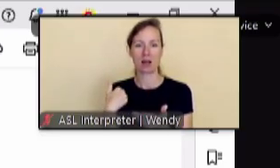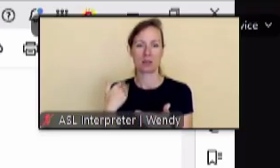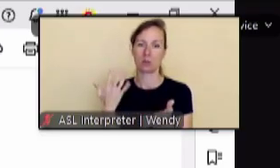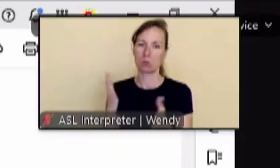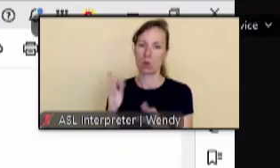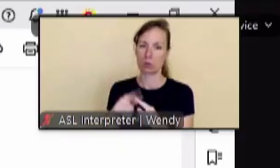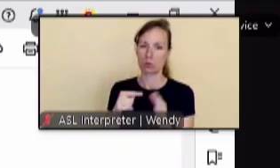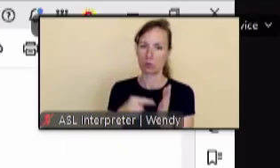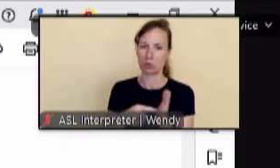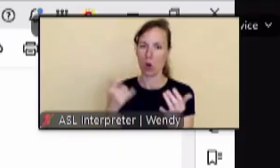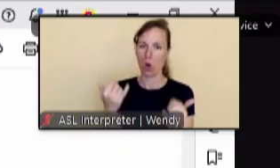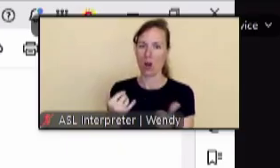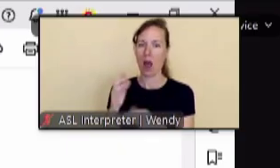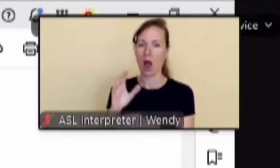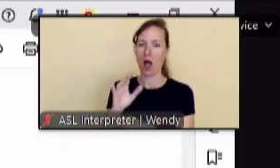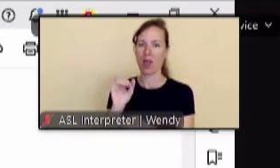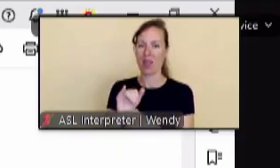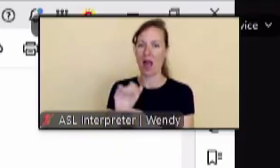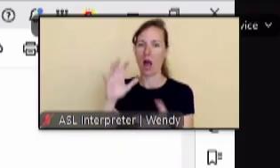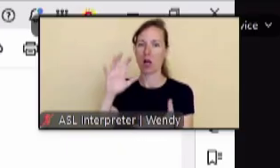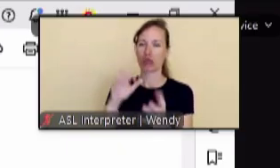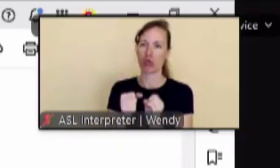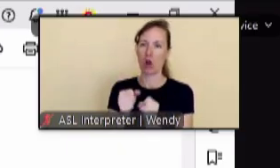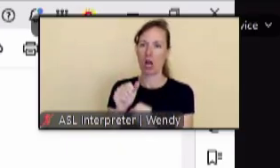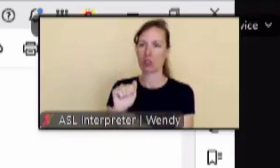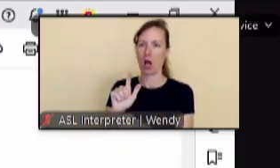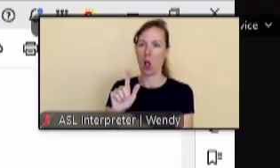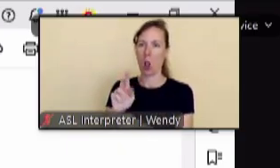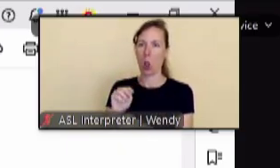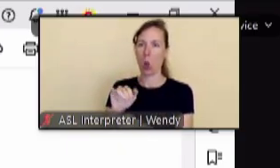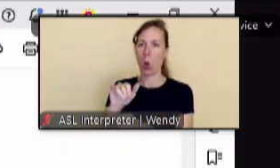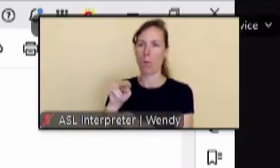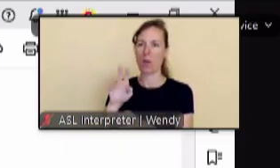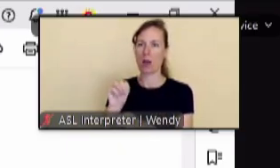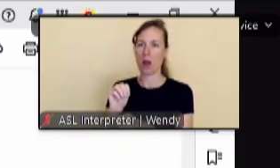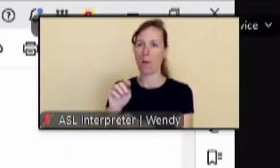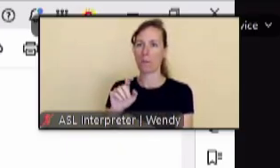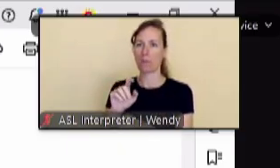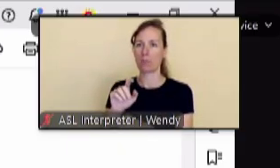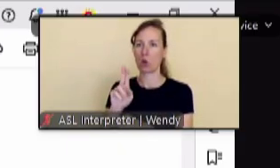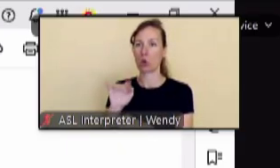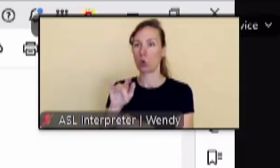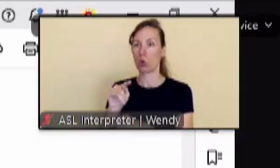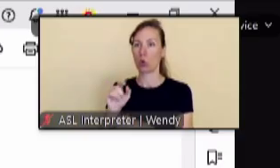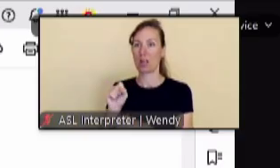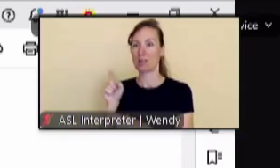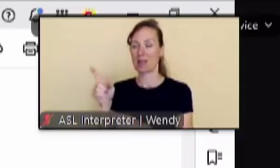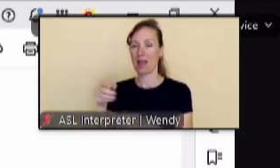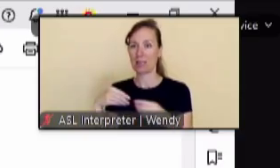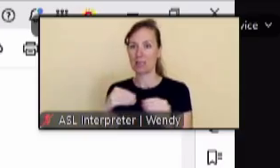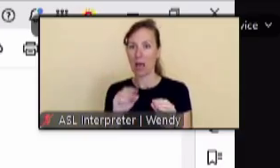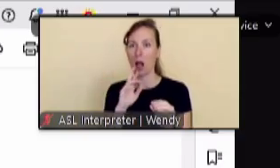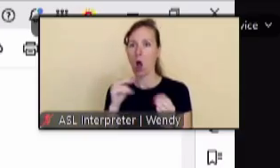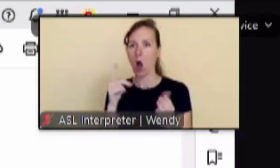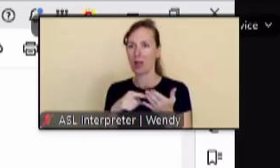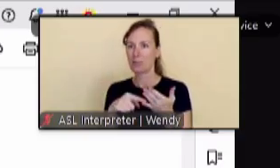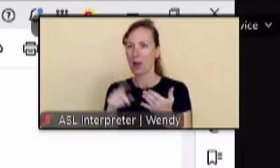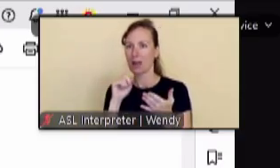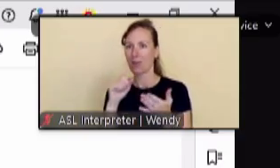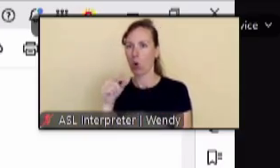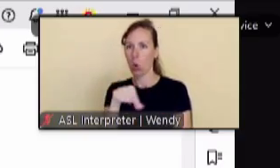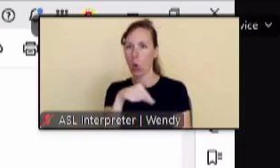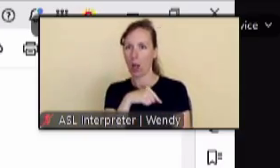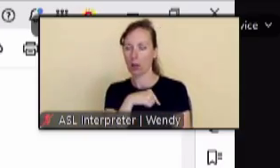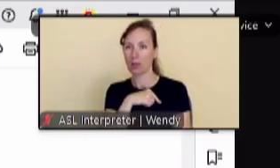crushed aluminum units that they sell are inspected for quality, and if they find a plastic can or a plastic